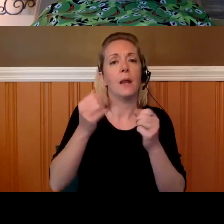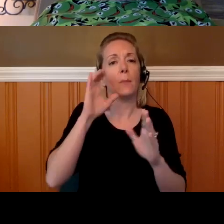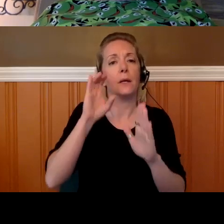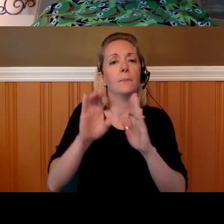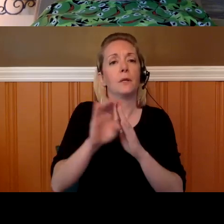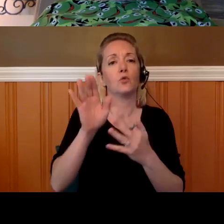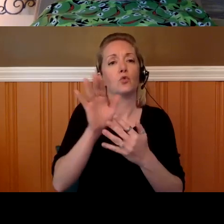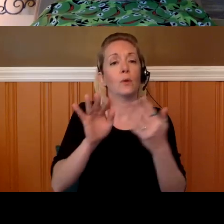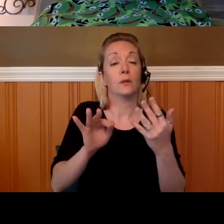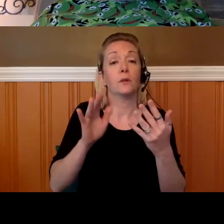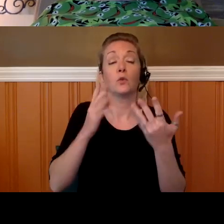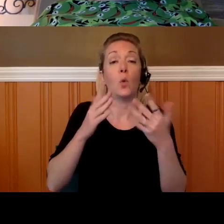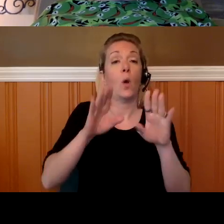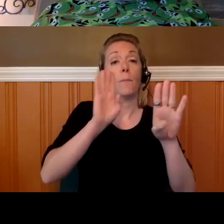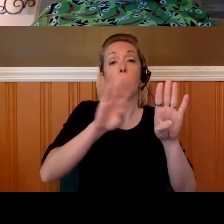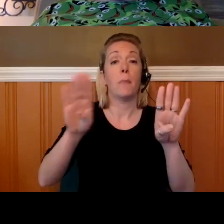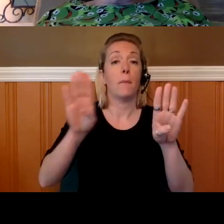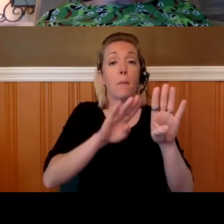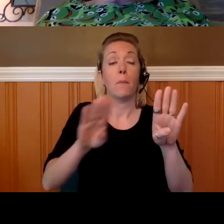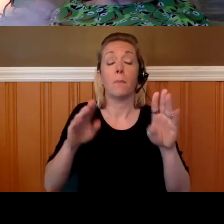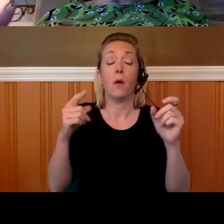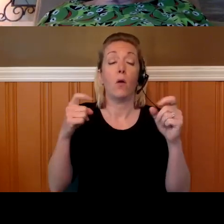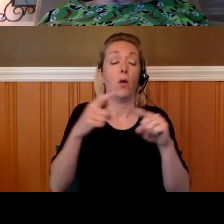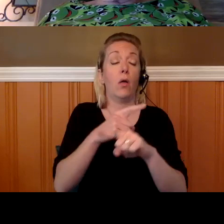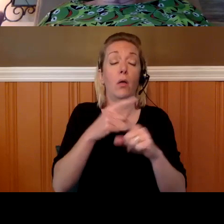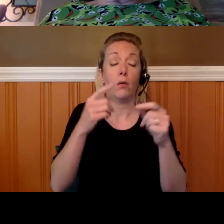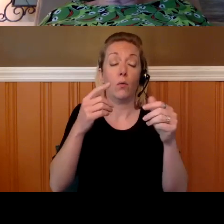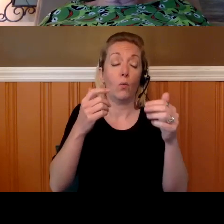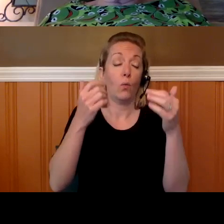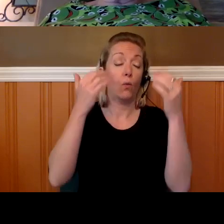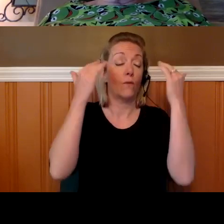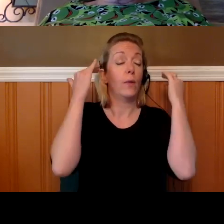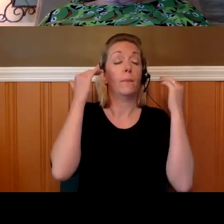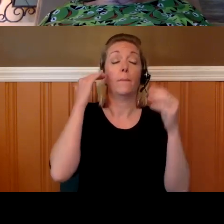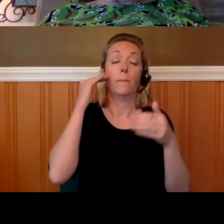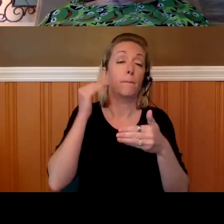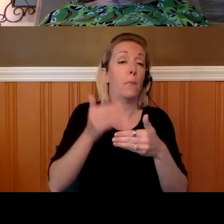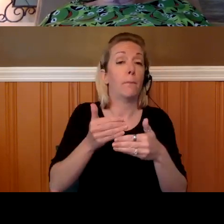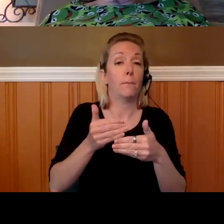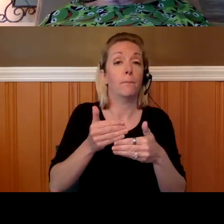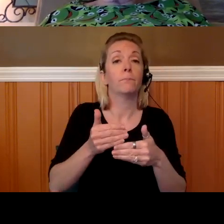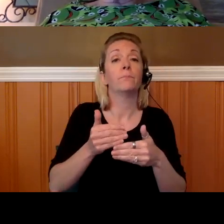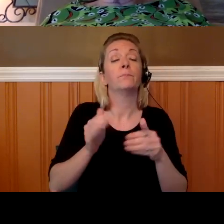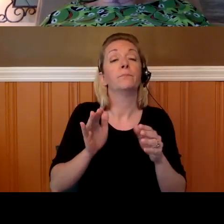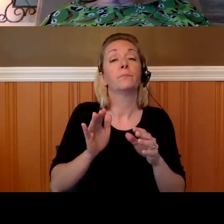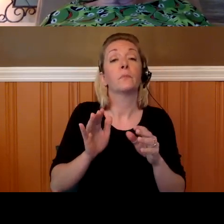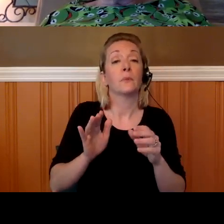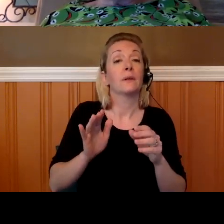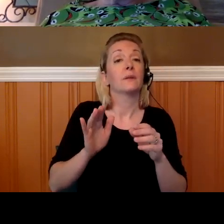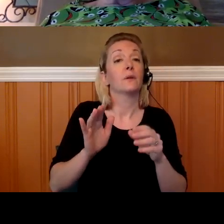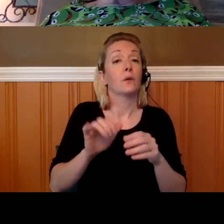to complexity. I like to make sure kids know what the symbols are before